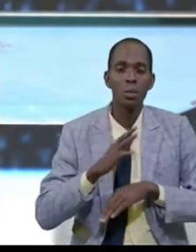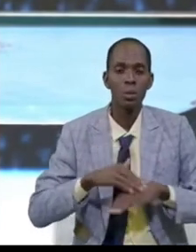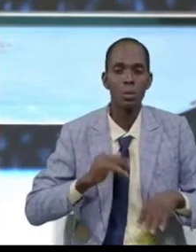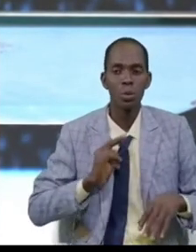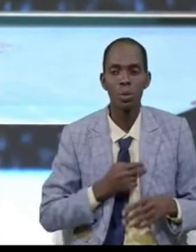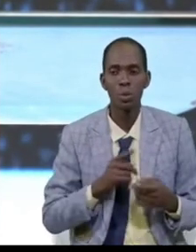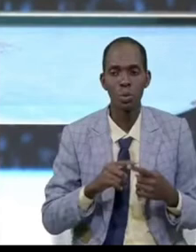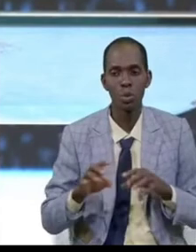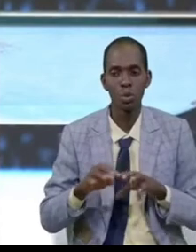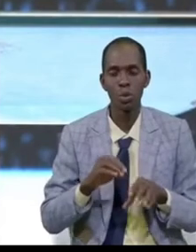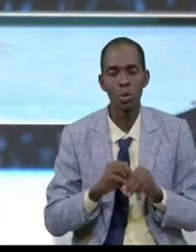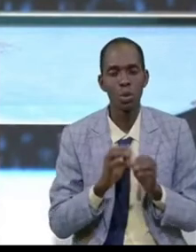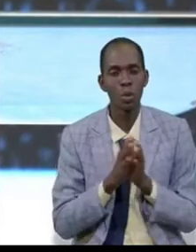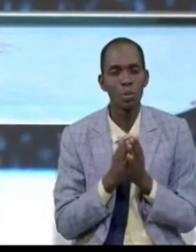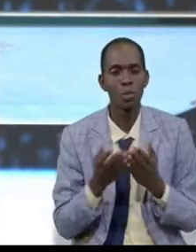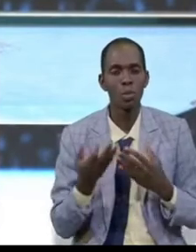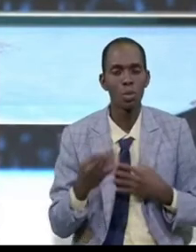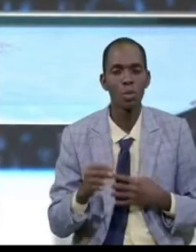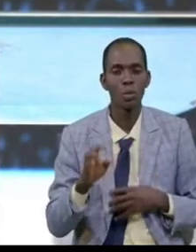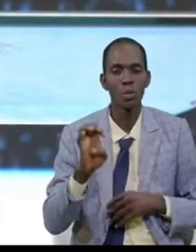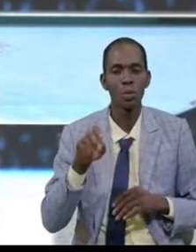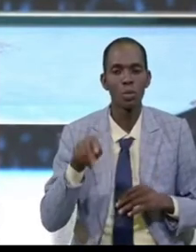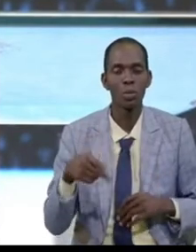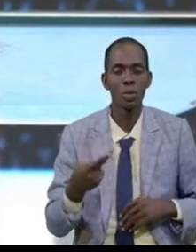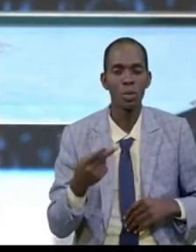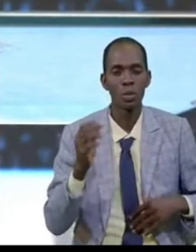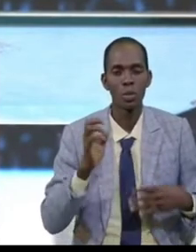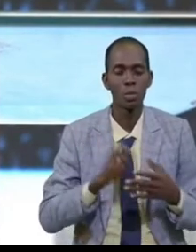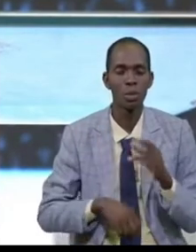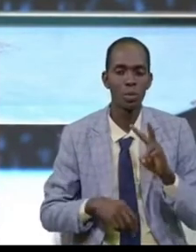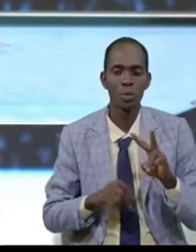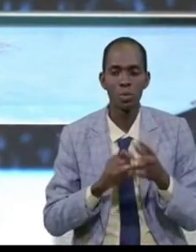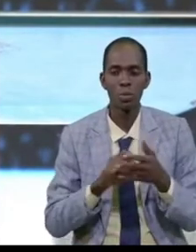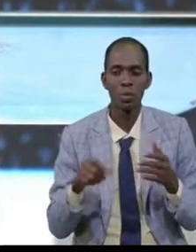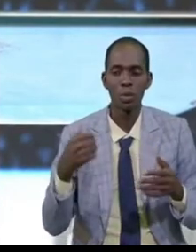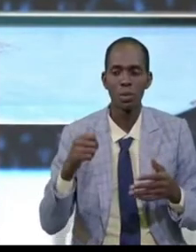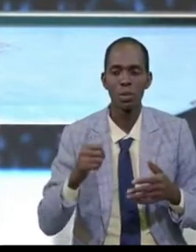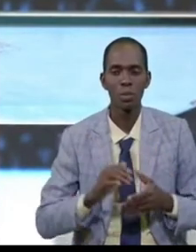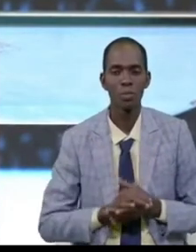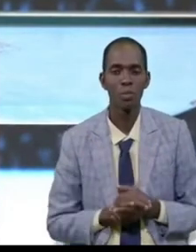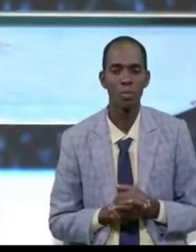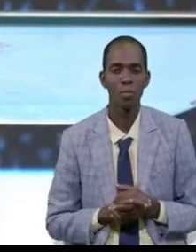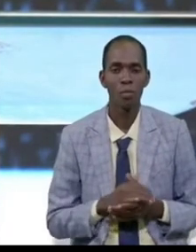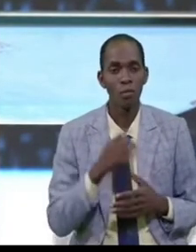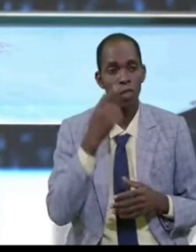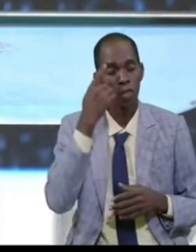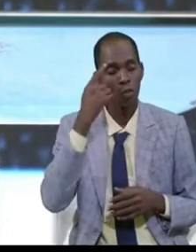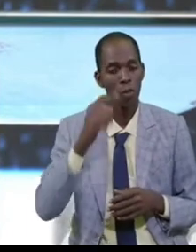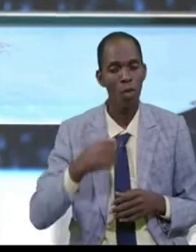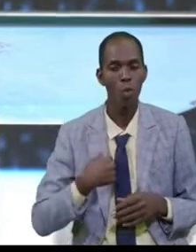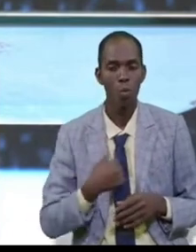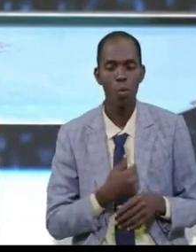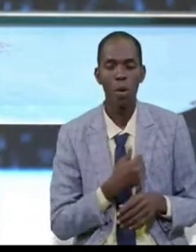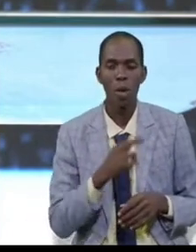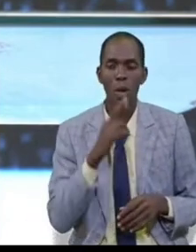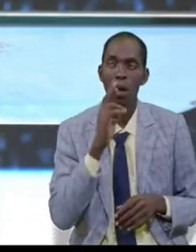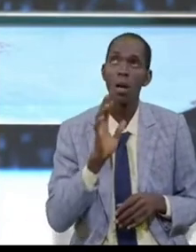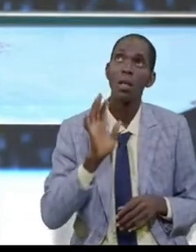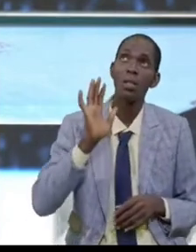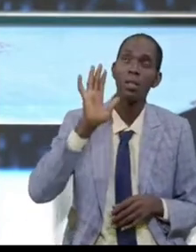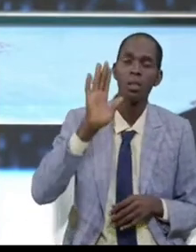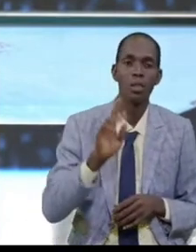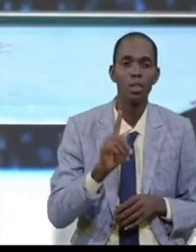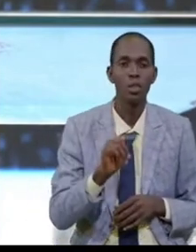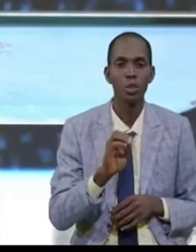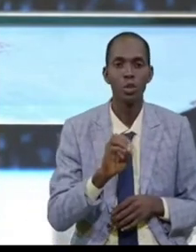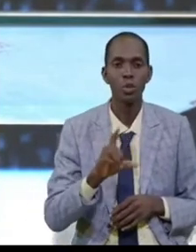in Ephesians chapter 2, verse 10. Ephesians chapter 2, verse 10. For we are his workmanship. He has